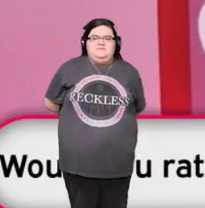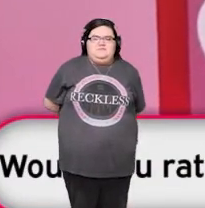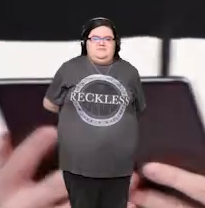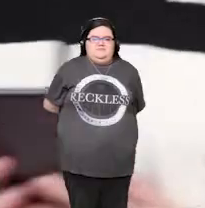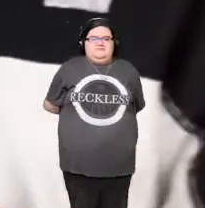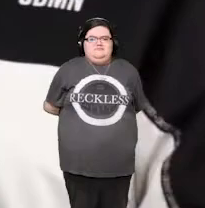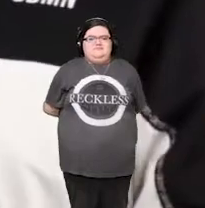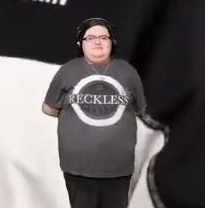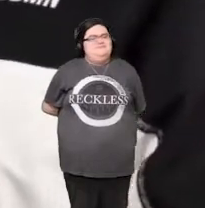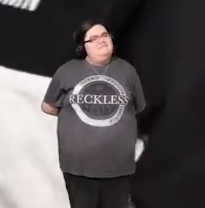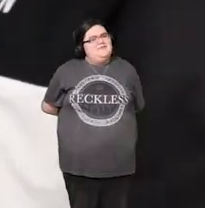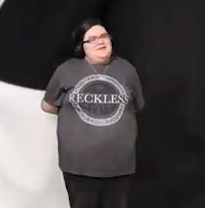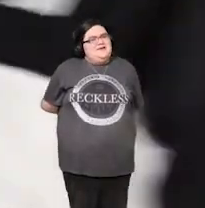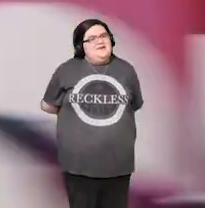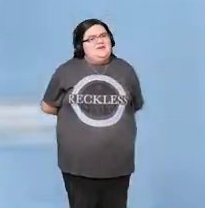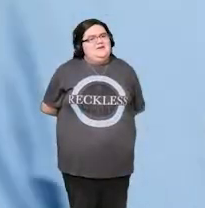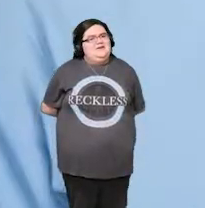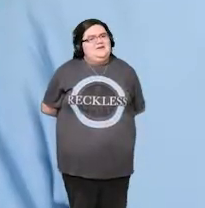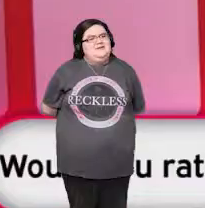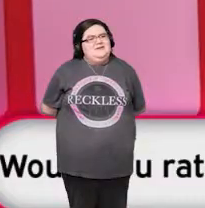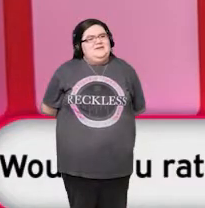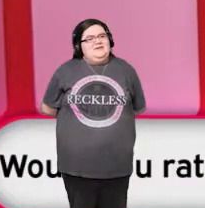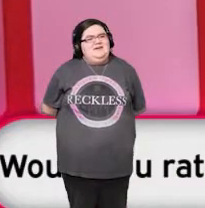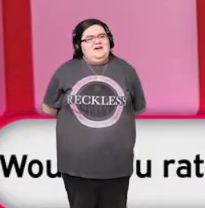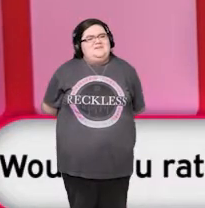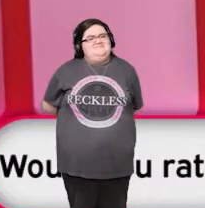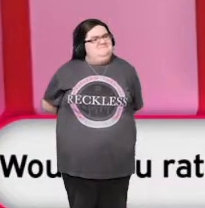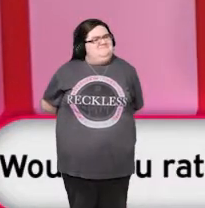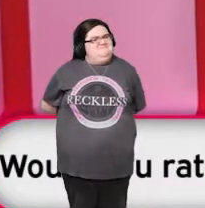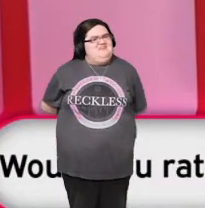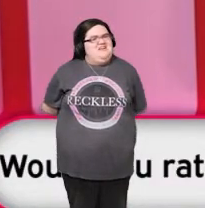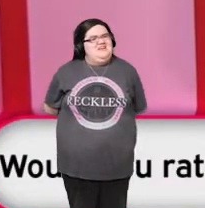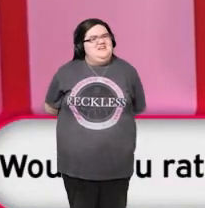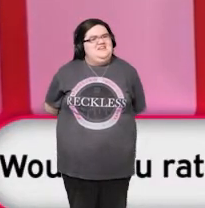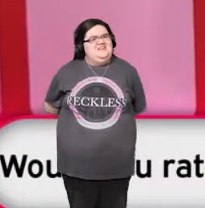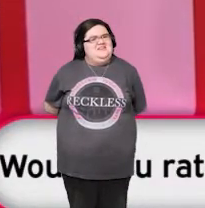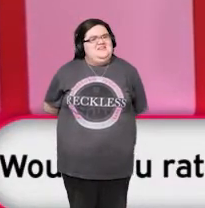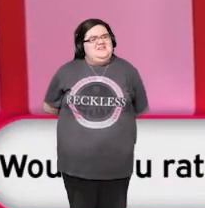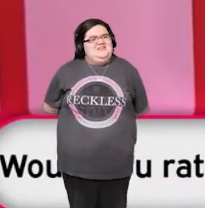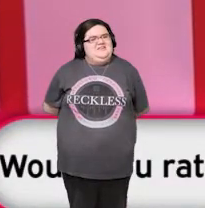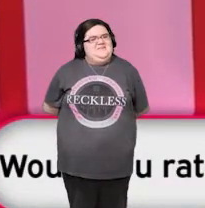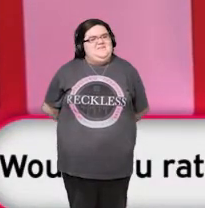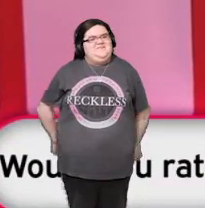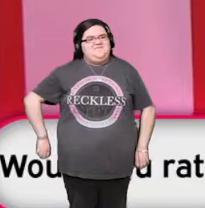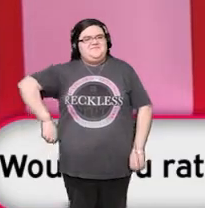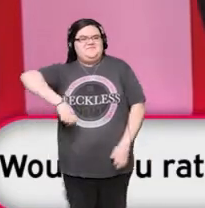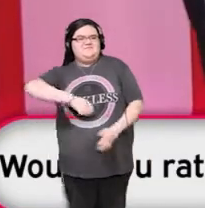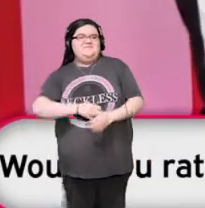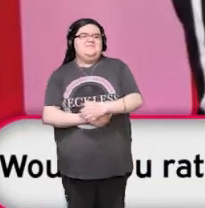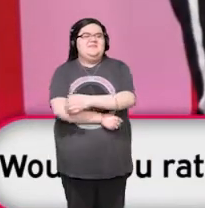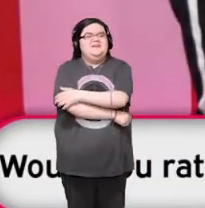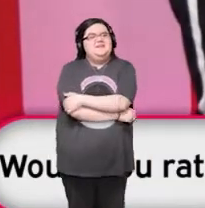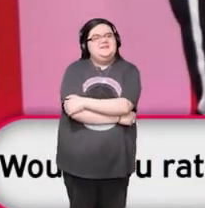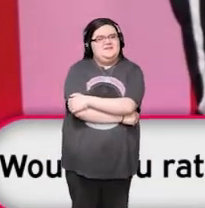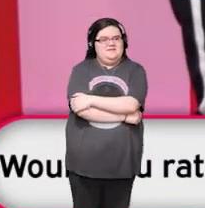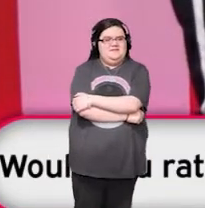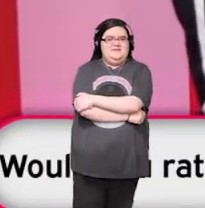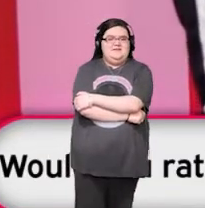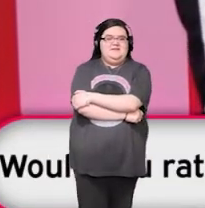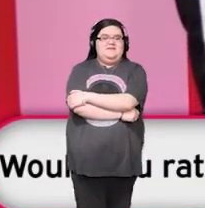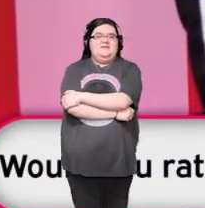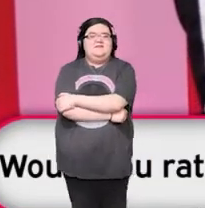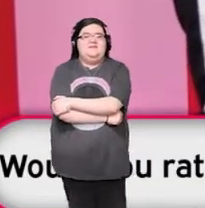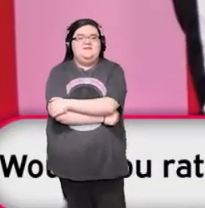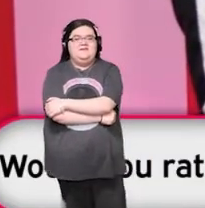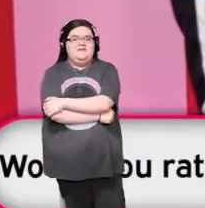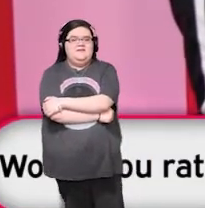Oh. Discuss. So basically, would you rather be falsely accused of murder? So imagine, right? Yeah. You. Yeah. So the whole